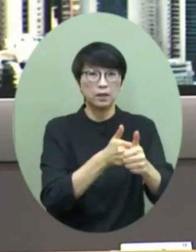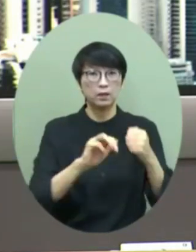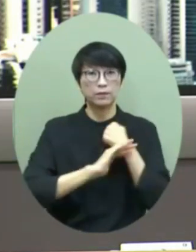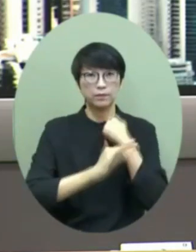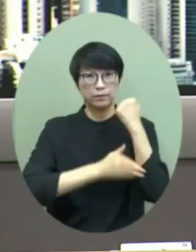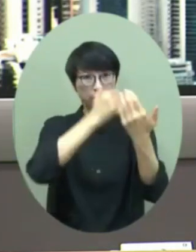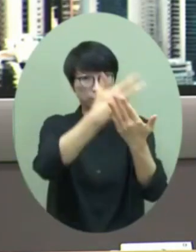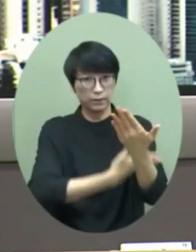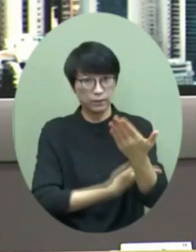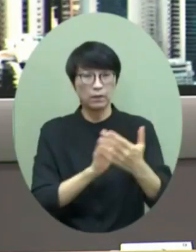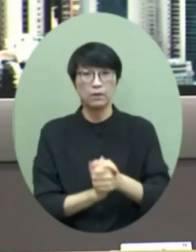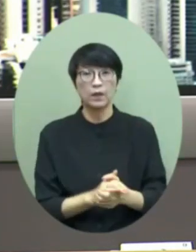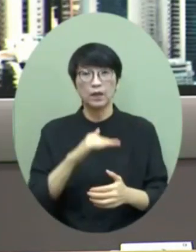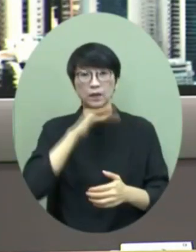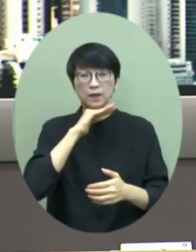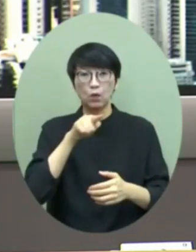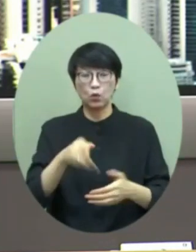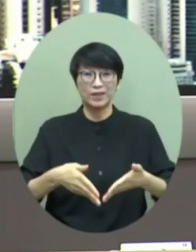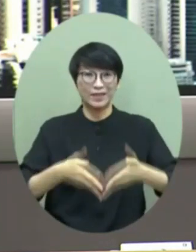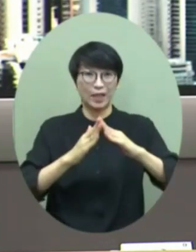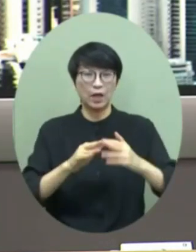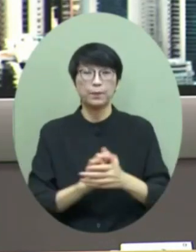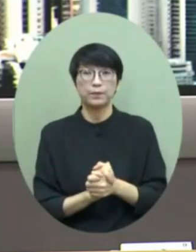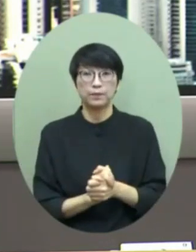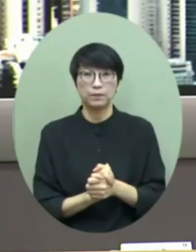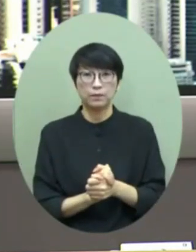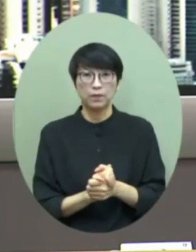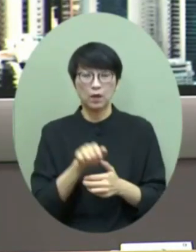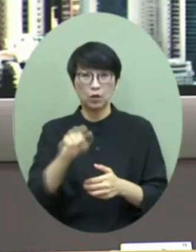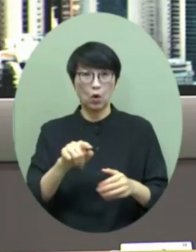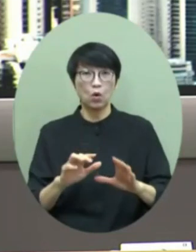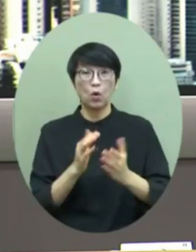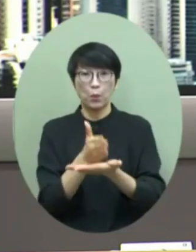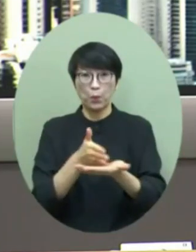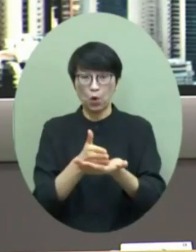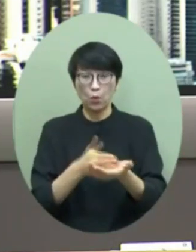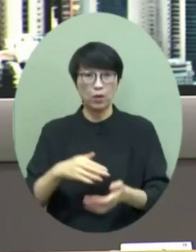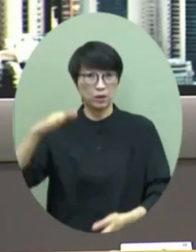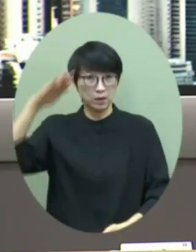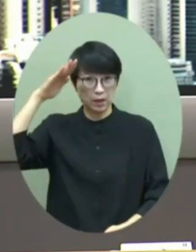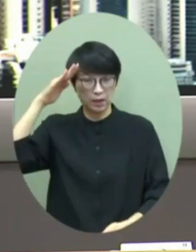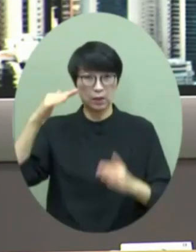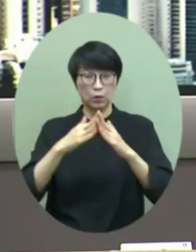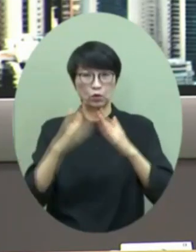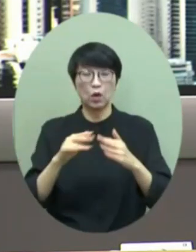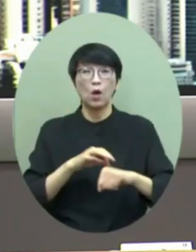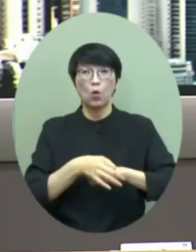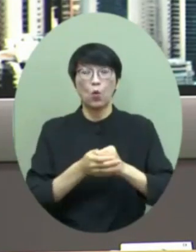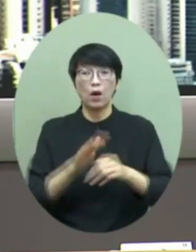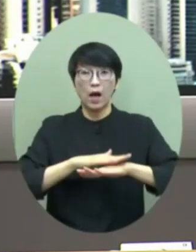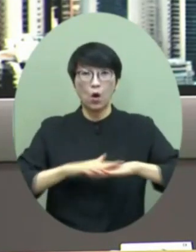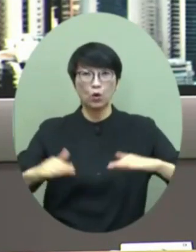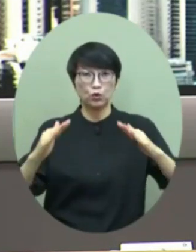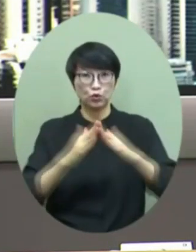Chief Secretary, Financial Secretary, and Secretary for Justice, and other principal officials. And then there is a